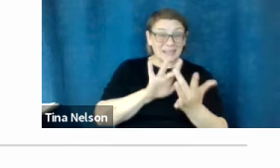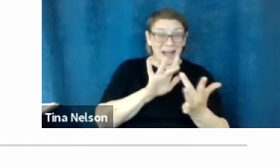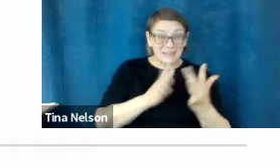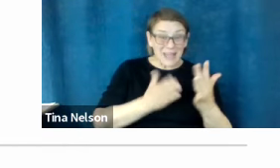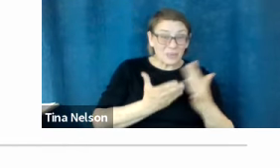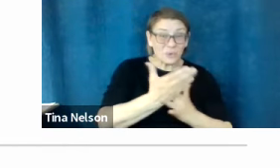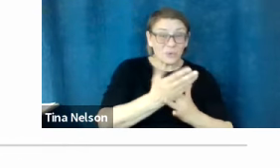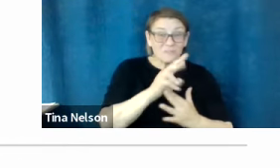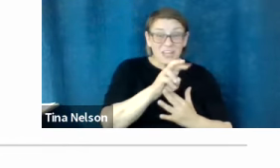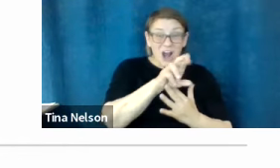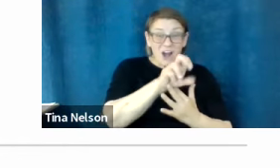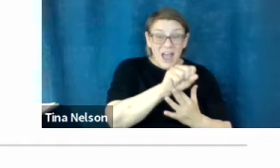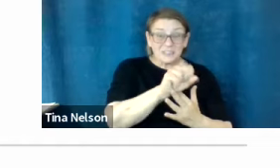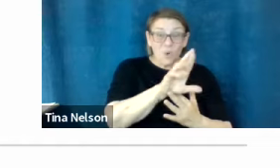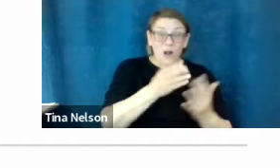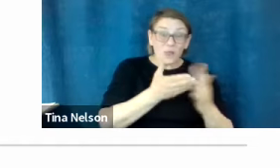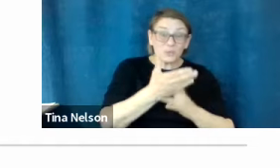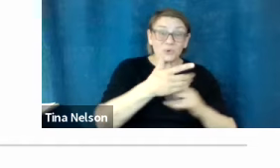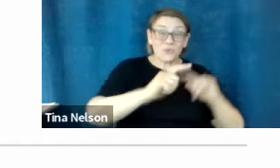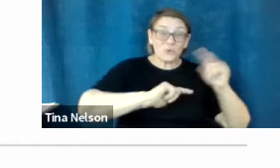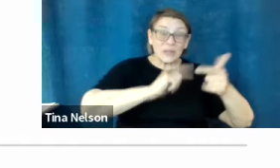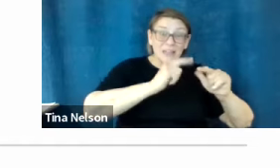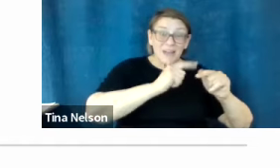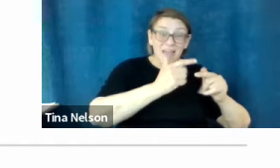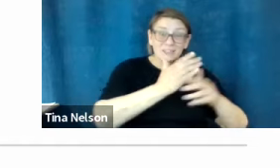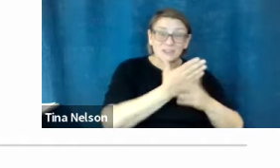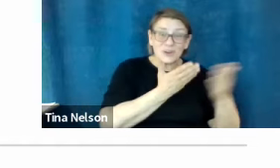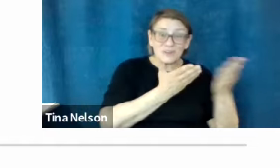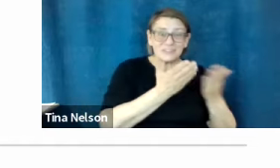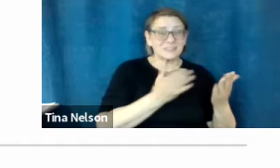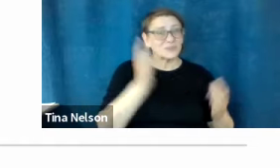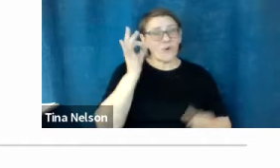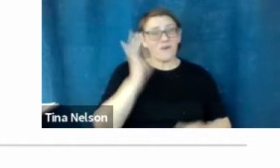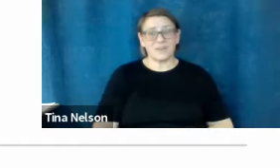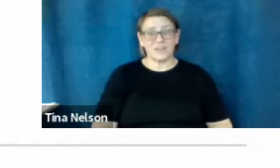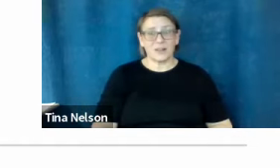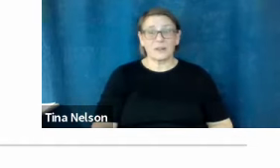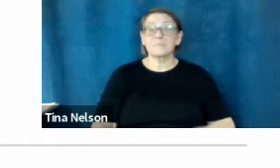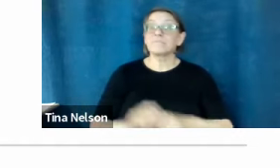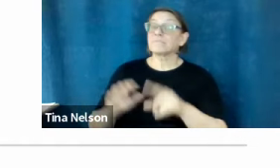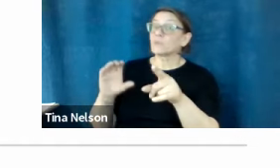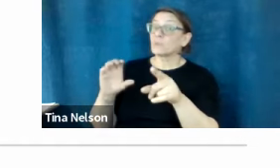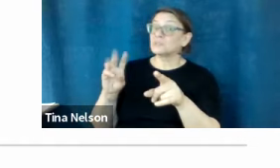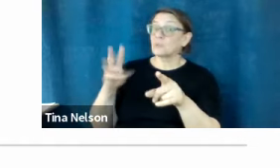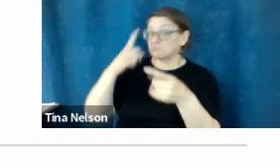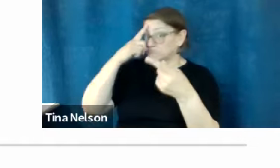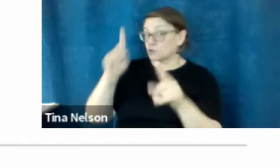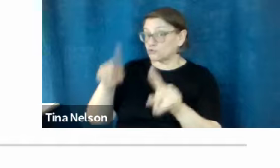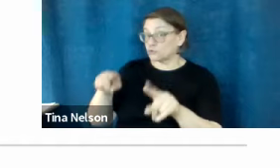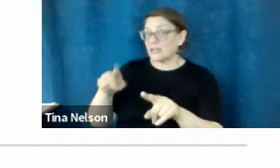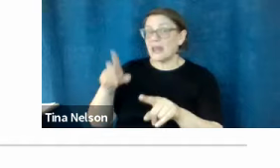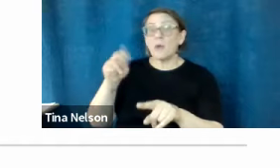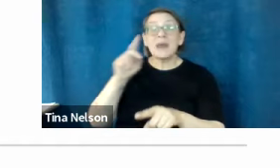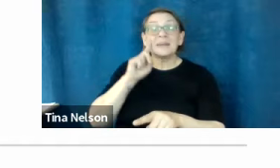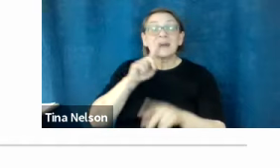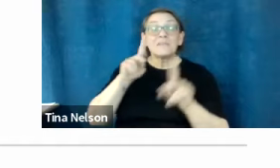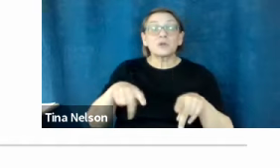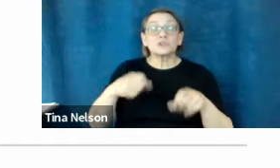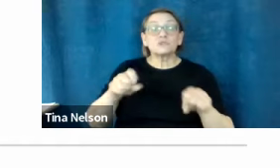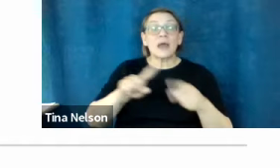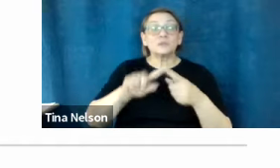relay services or video technology to communicate with them directly. Yeah, agreed. And this is important when a deaf individual is trying to